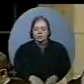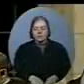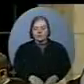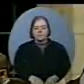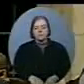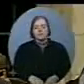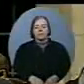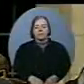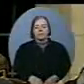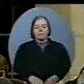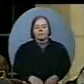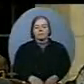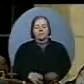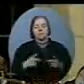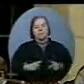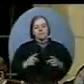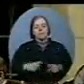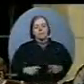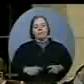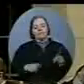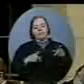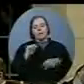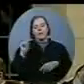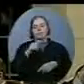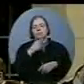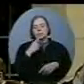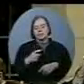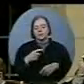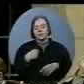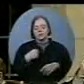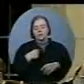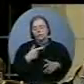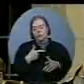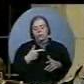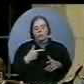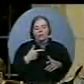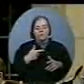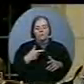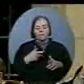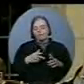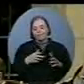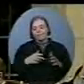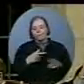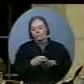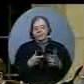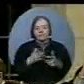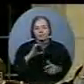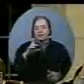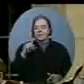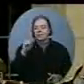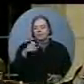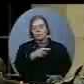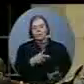for Timmins-James Bay talks about undermining the CRTC. Last week, this member asked this government to interfere in 2 different CRTC decisions. He talks